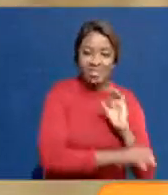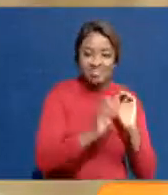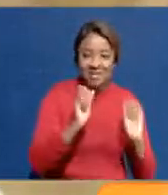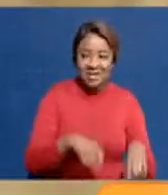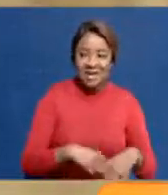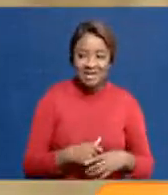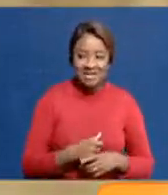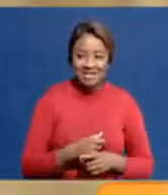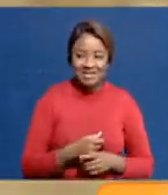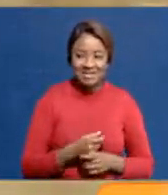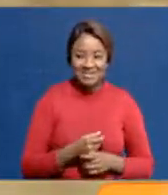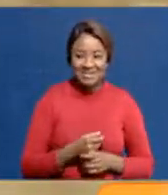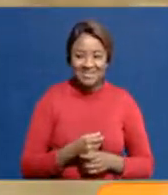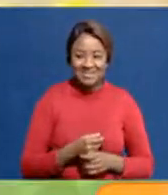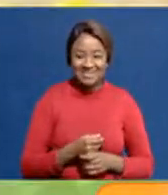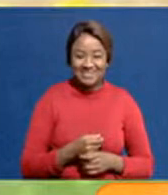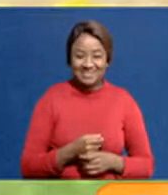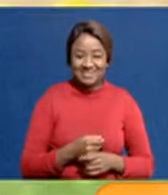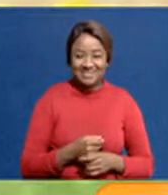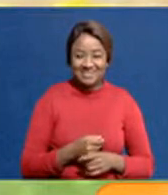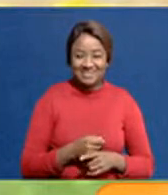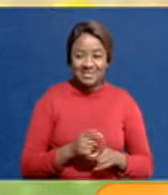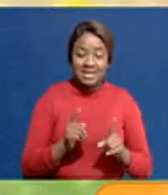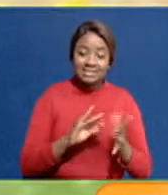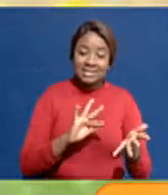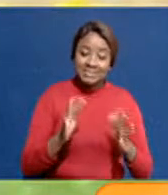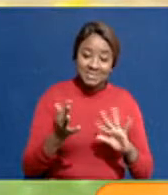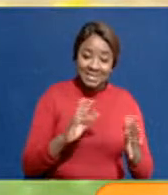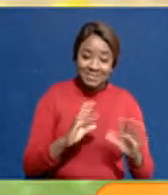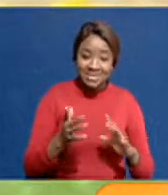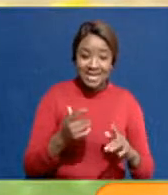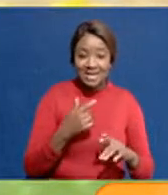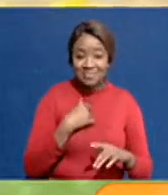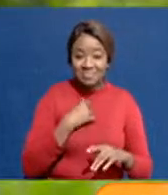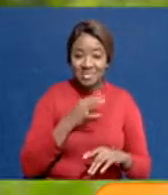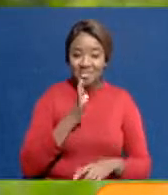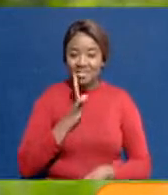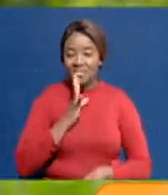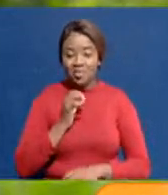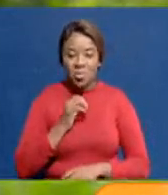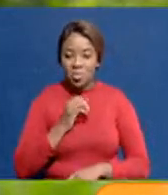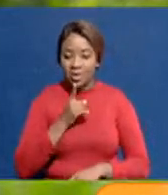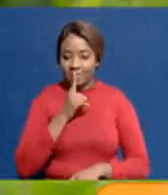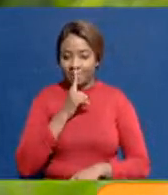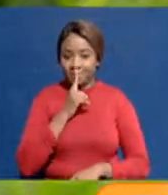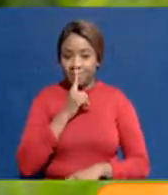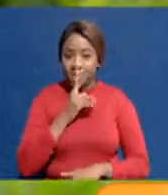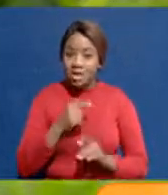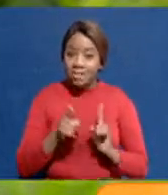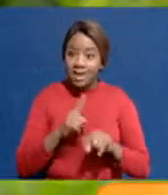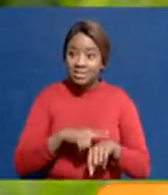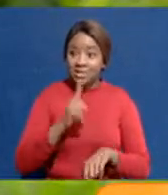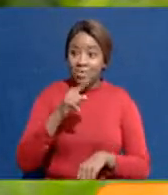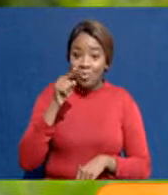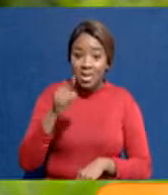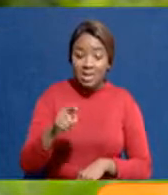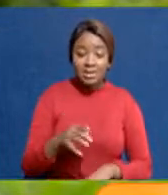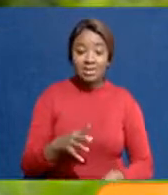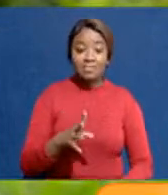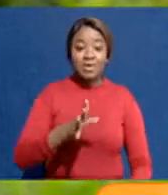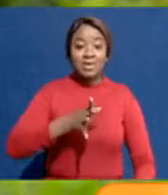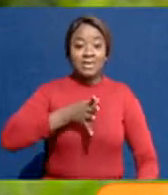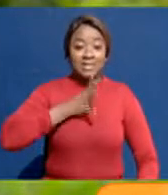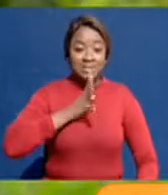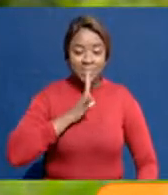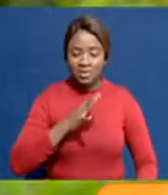Things started changing daily to daily. At times I was not able to talk. When he gained speech, it was such